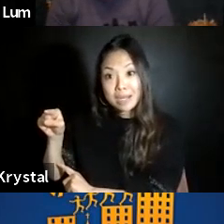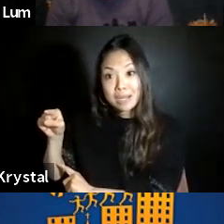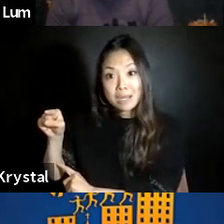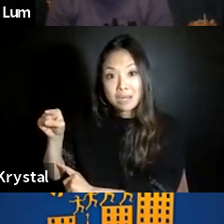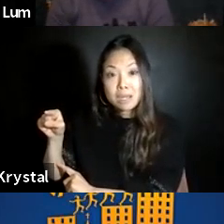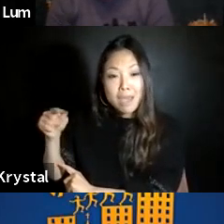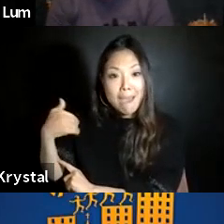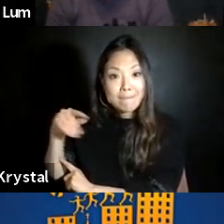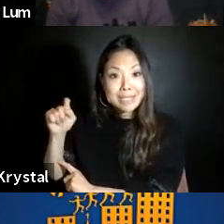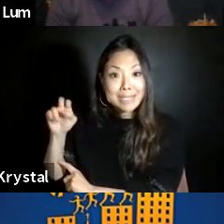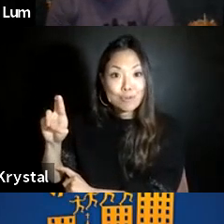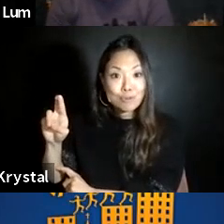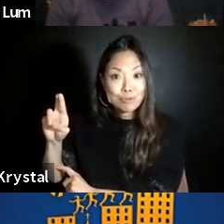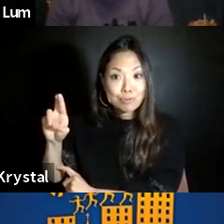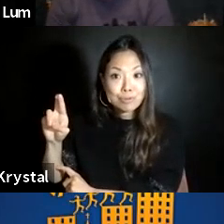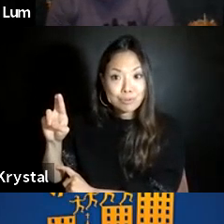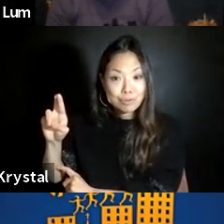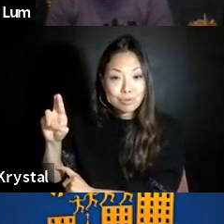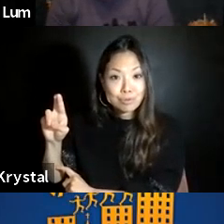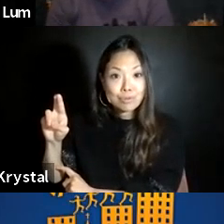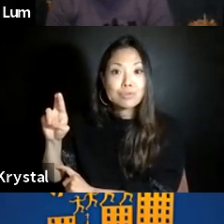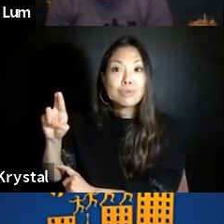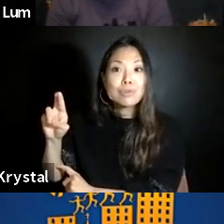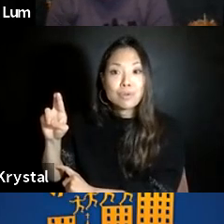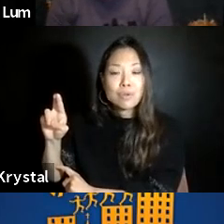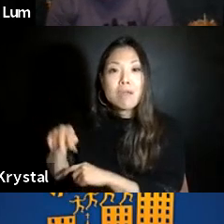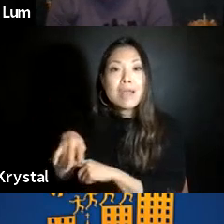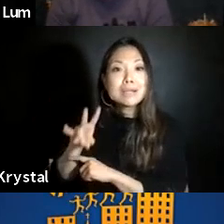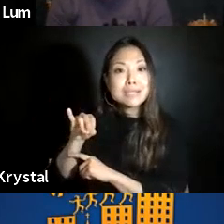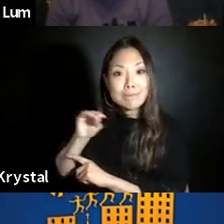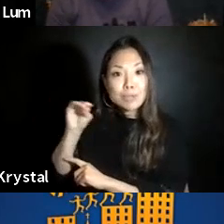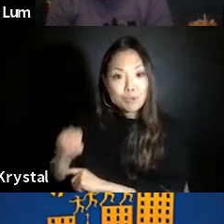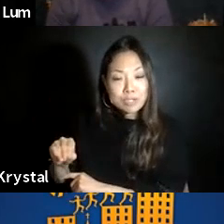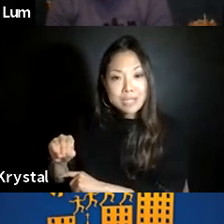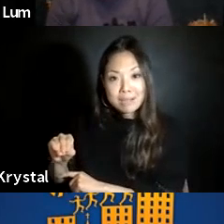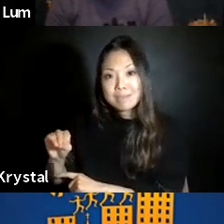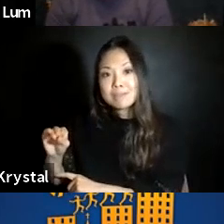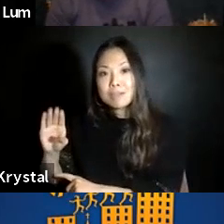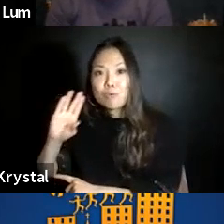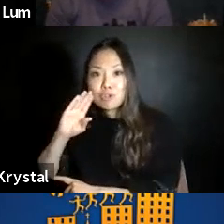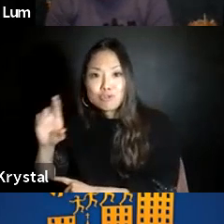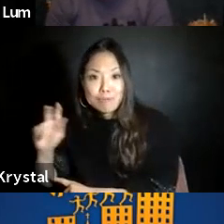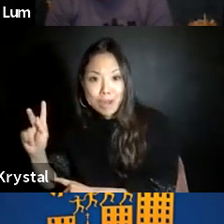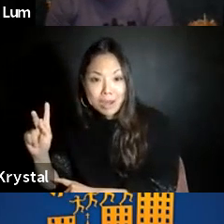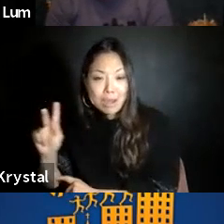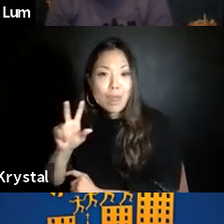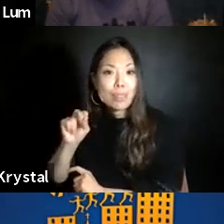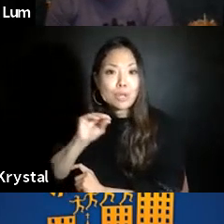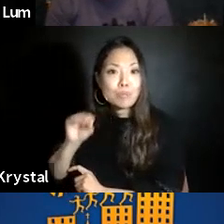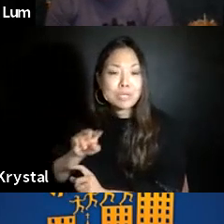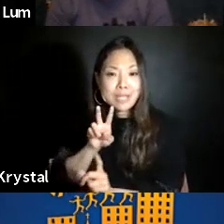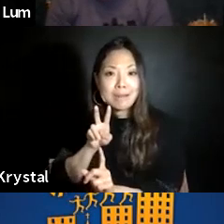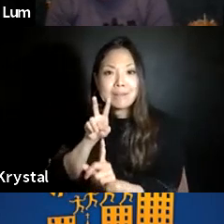tiers with 70% of the seats allocated straight rank, 30% allocated